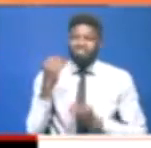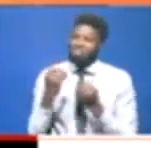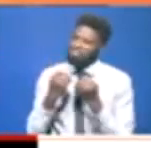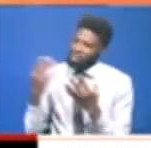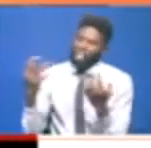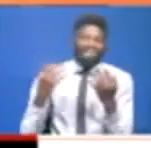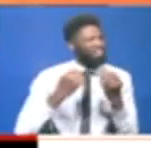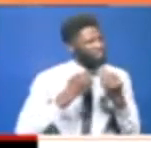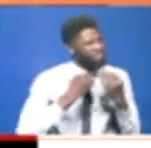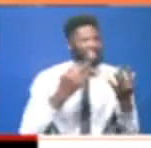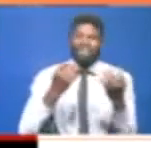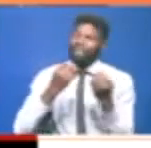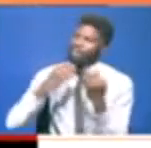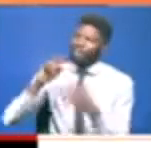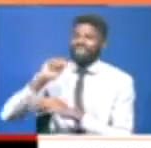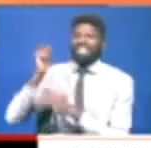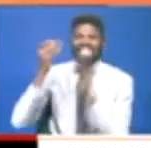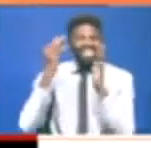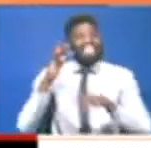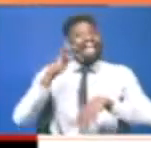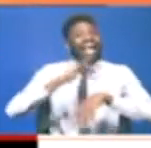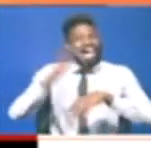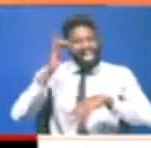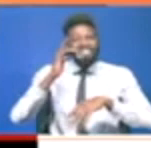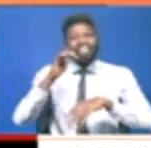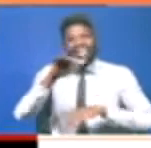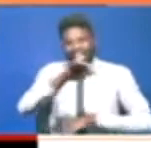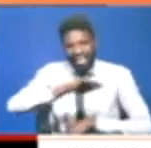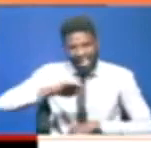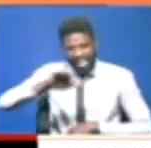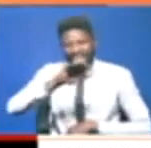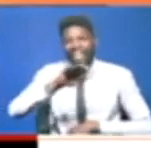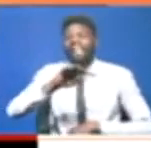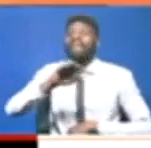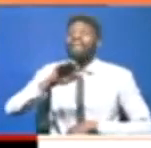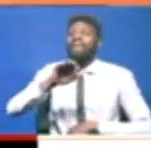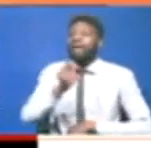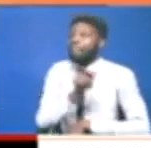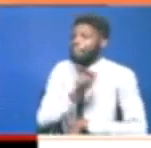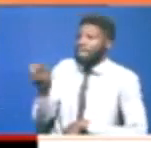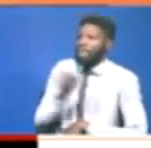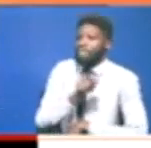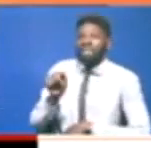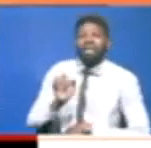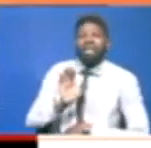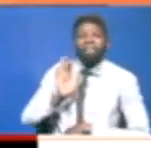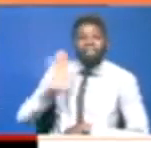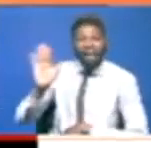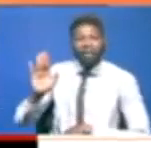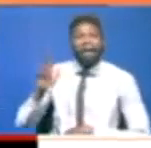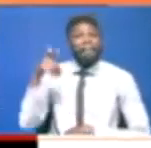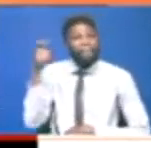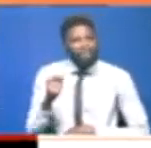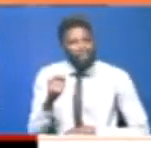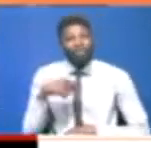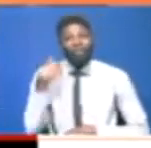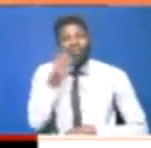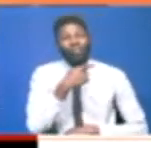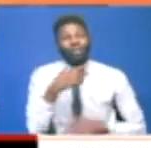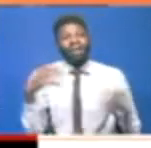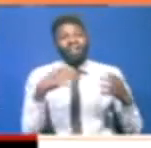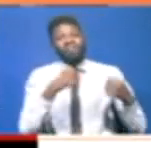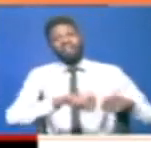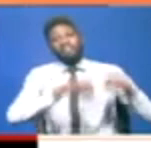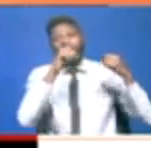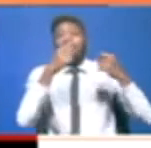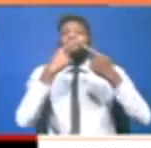affected by non-payment of their pension by their former employers. And the question is this: how do we mediate out